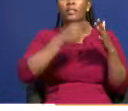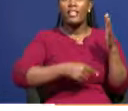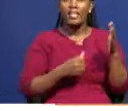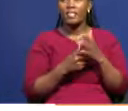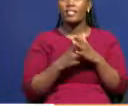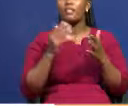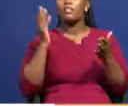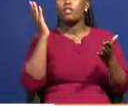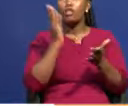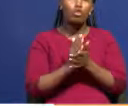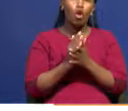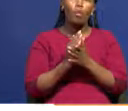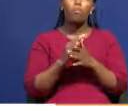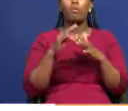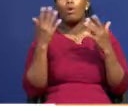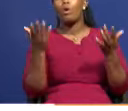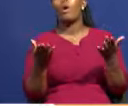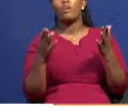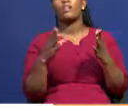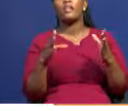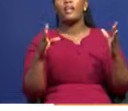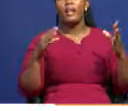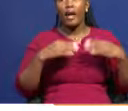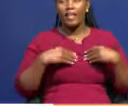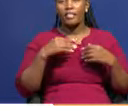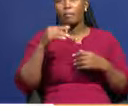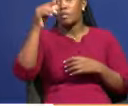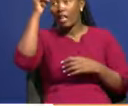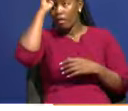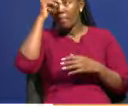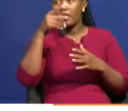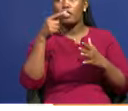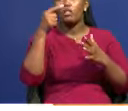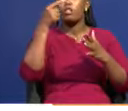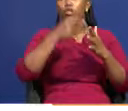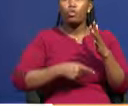or we should not allow government to tax